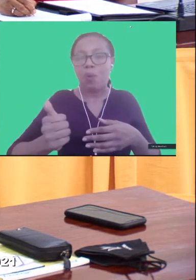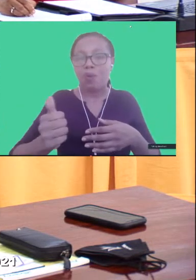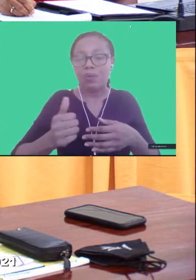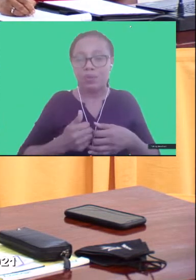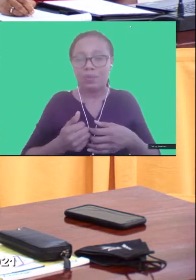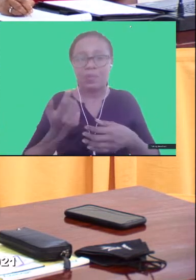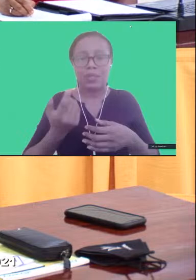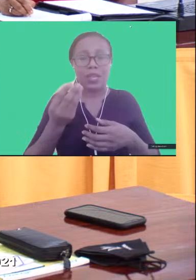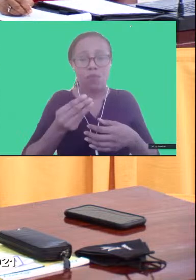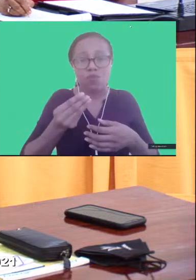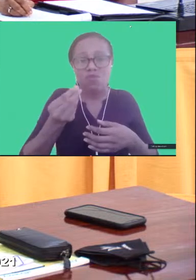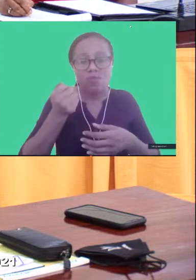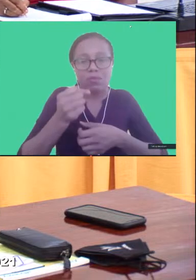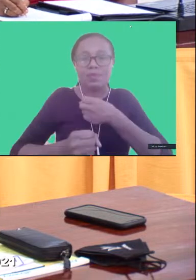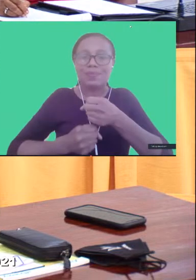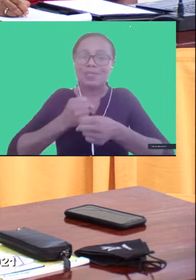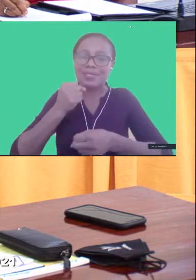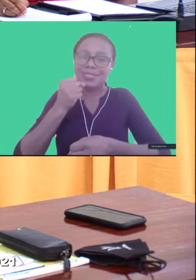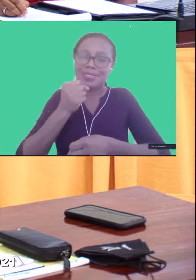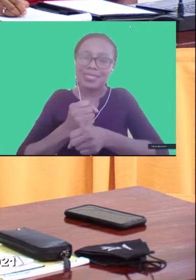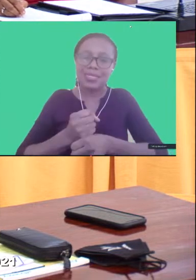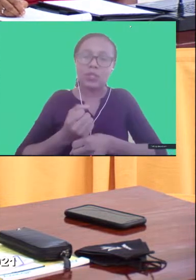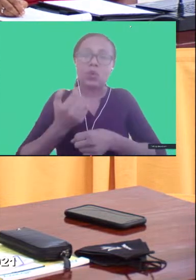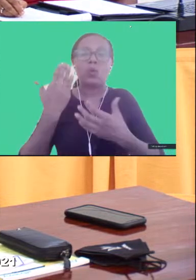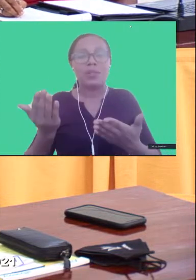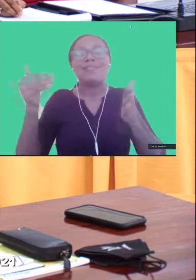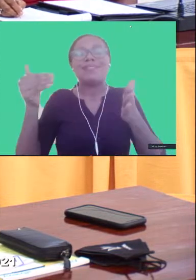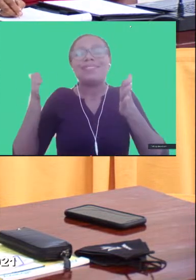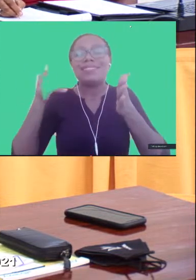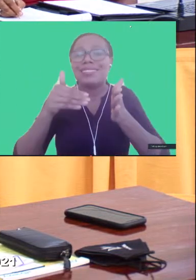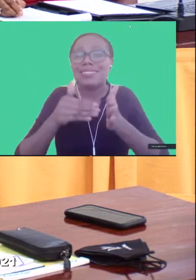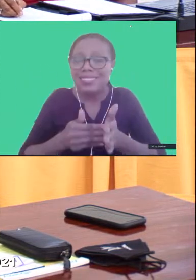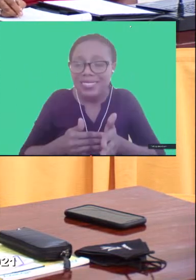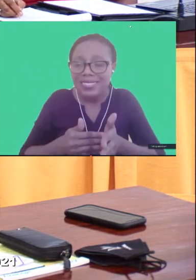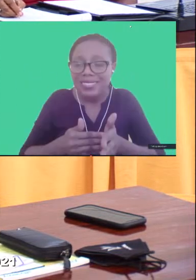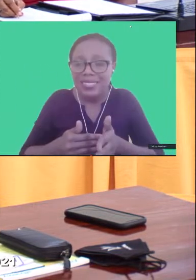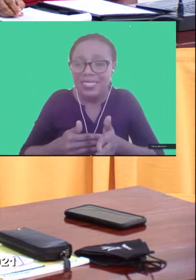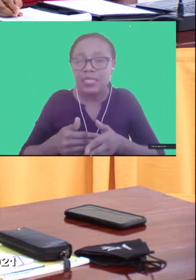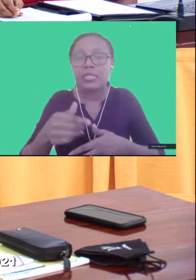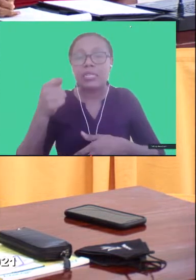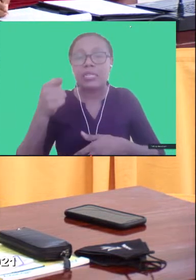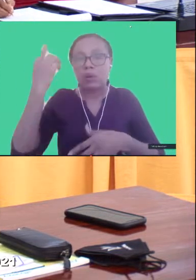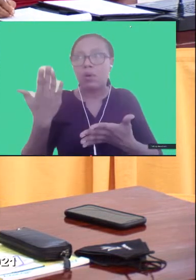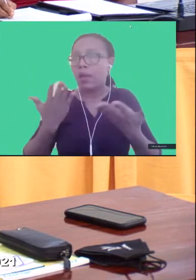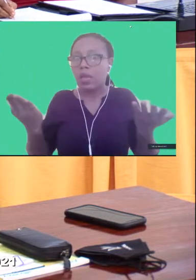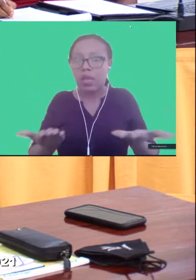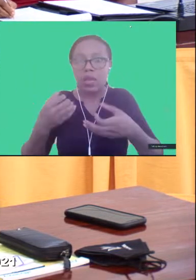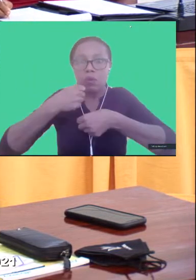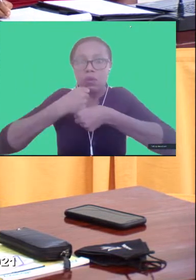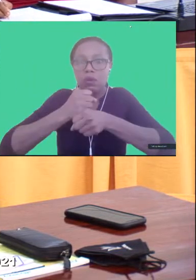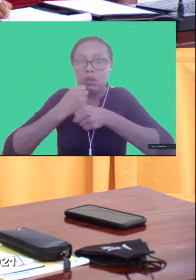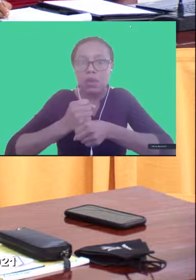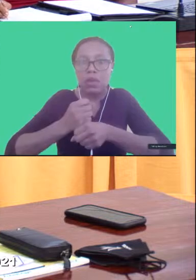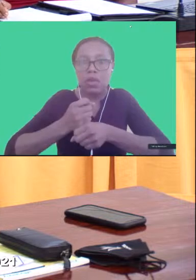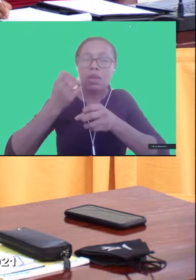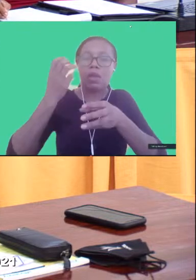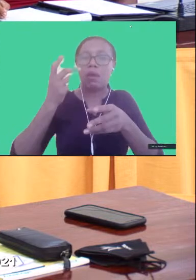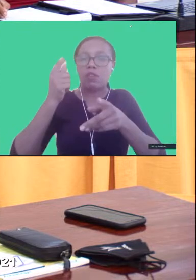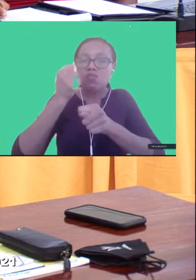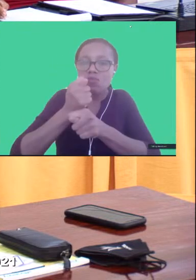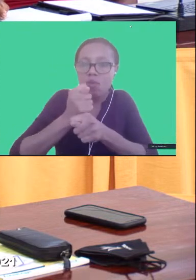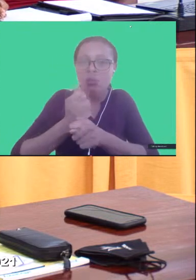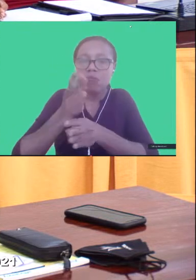another reality, which is that we don't produce any vehicles in Barbados. We import all of them. And the